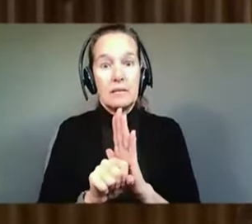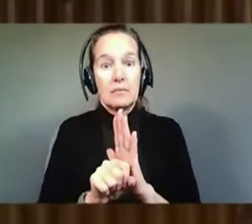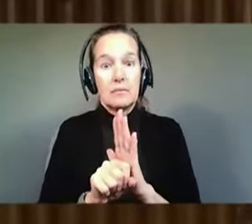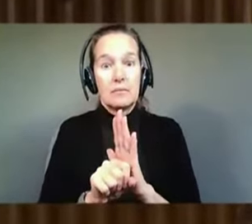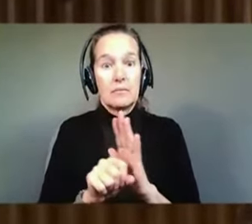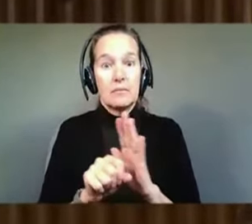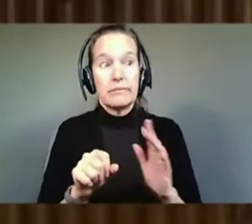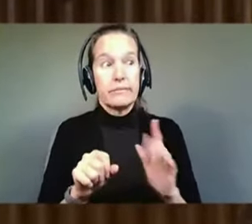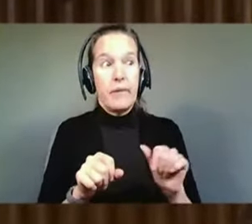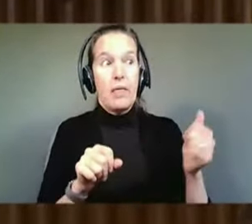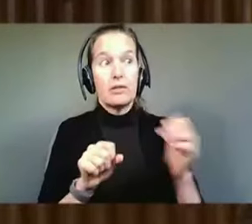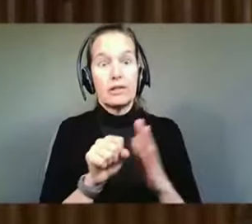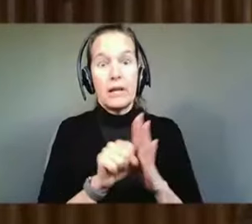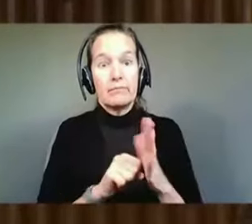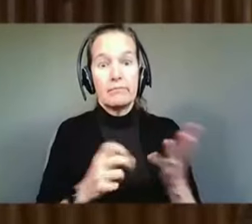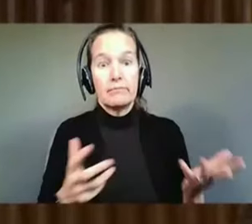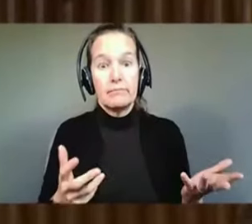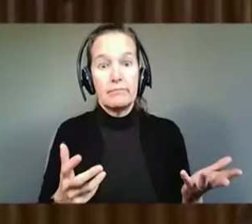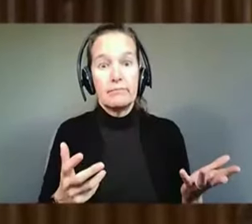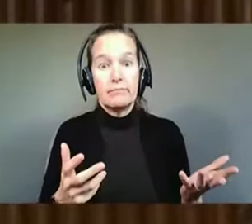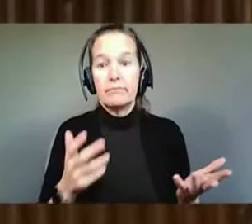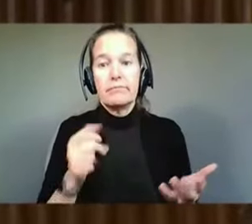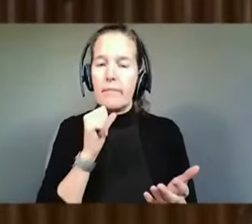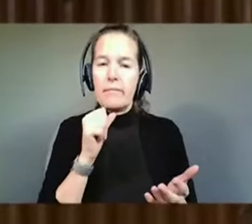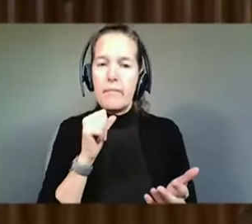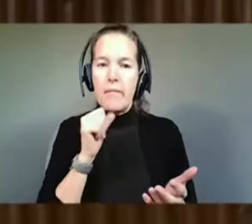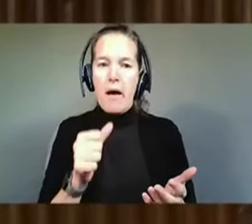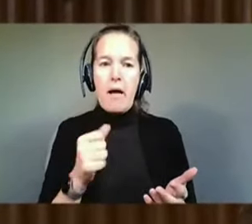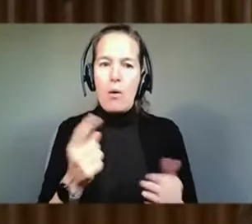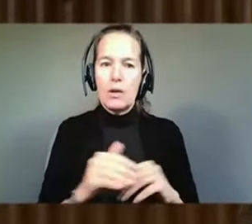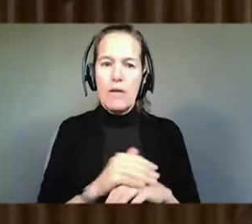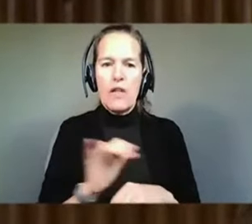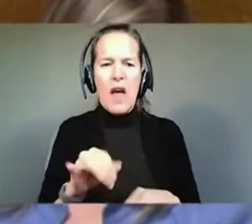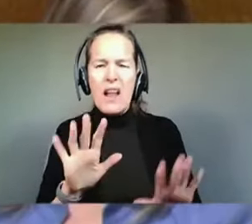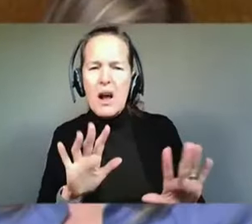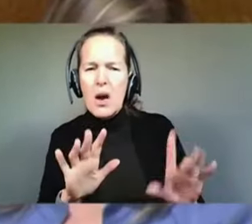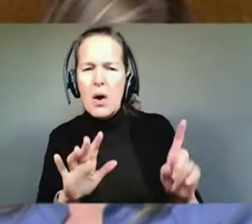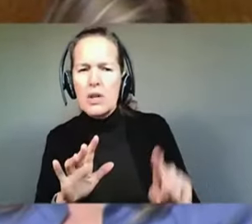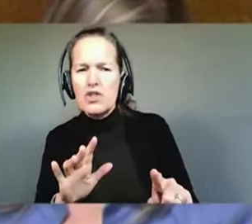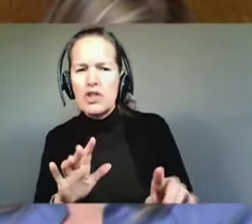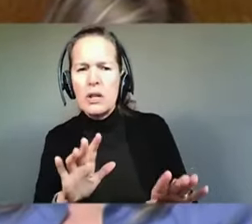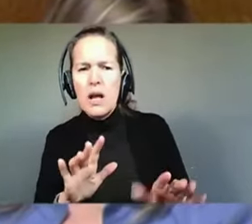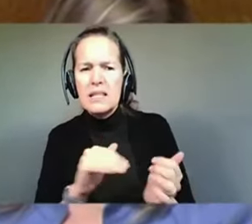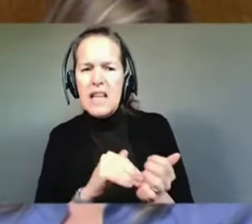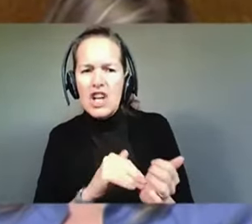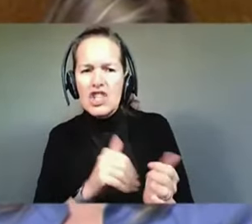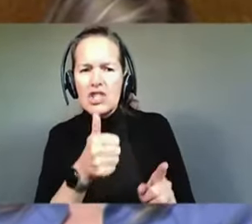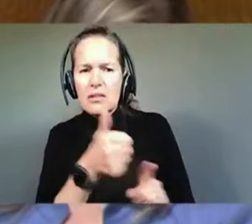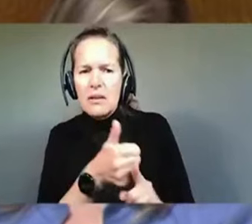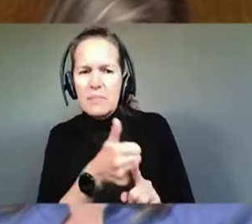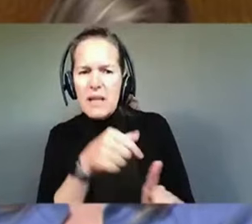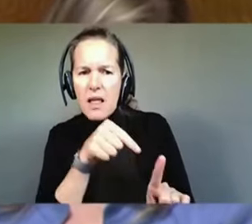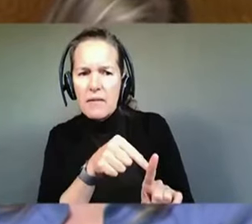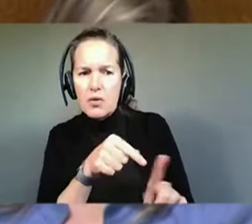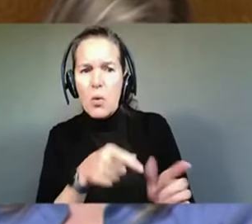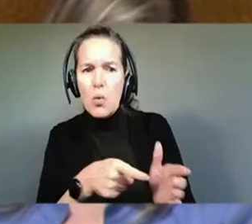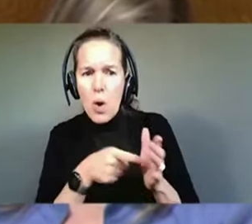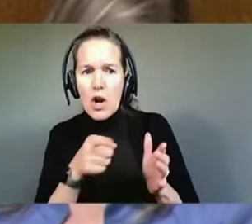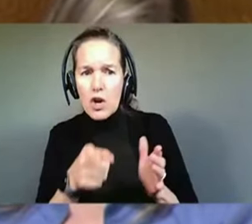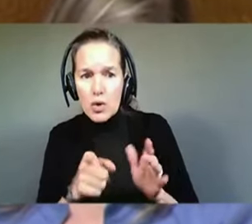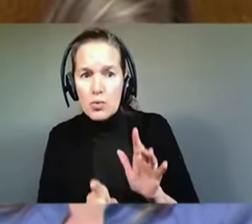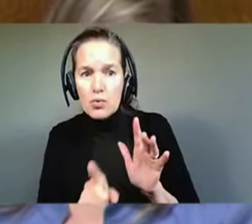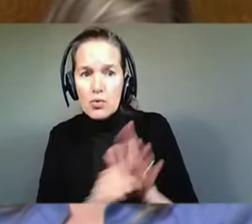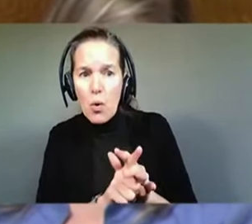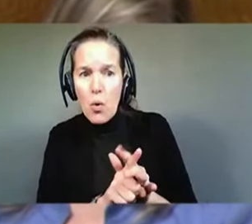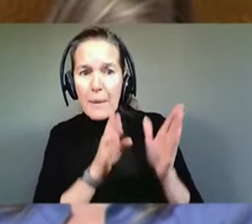necessarily always covered. Many of the folks who have treated... Now, are the doctors themselves, herself, himself, requiring you to show up in person, or will they